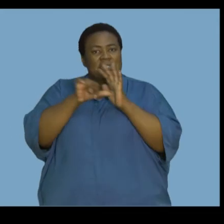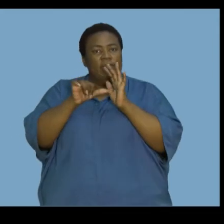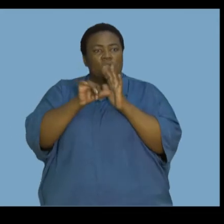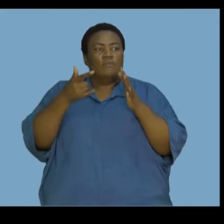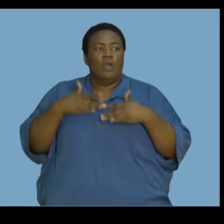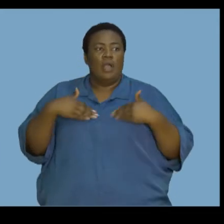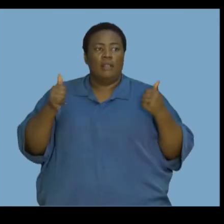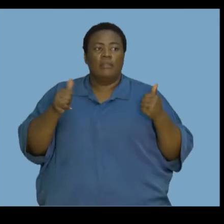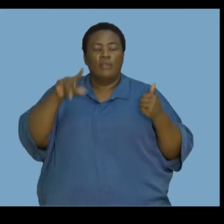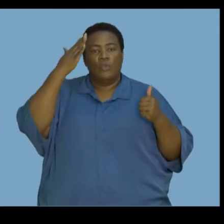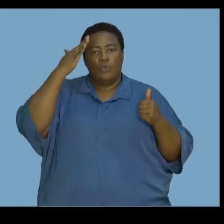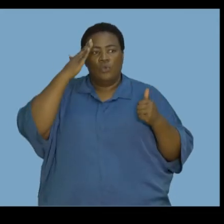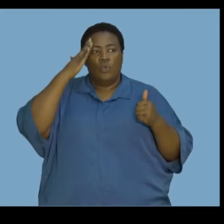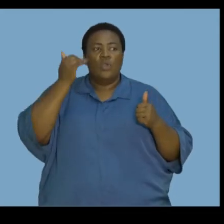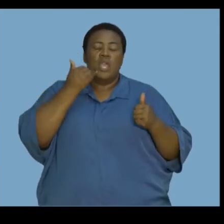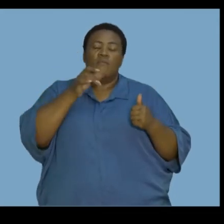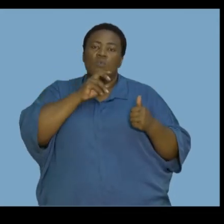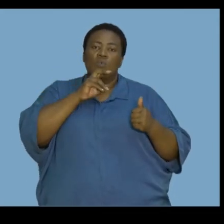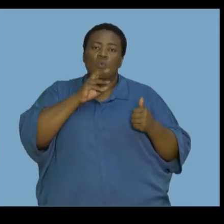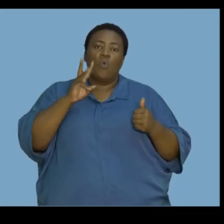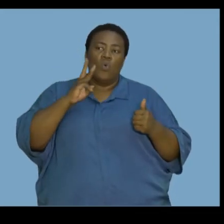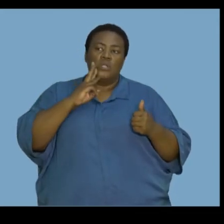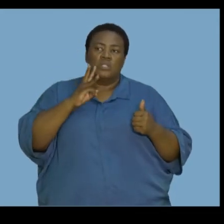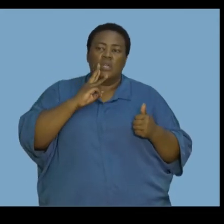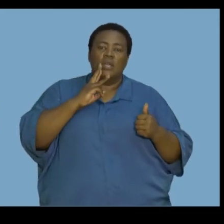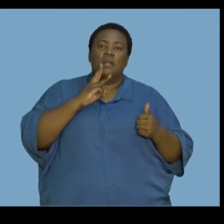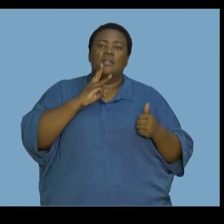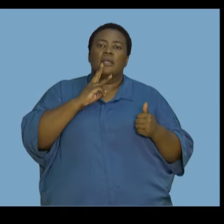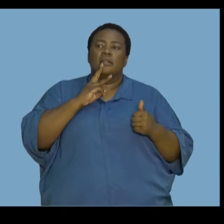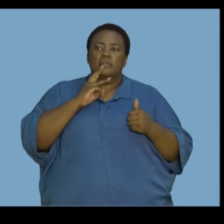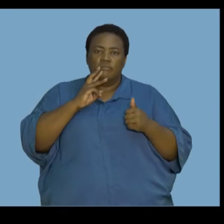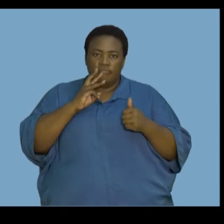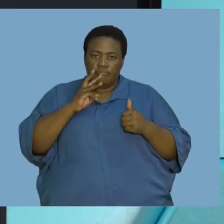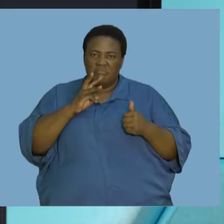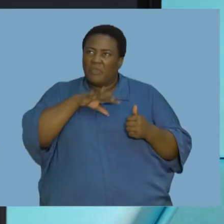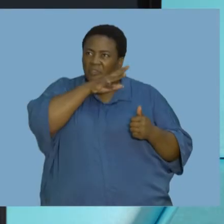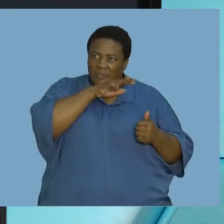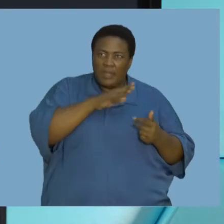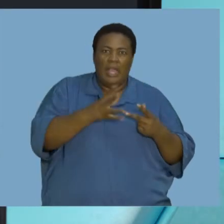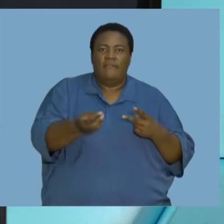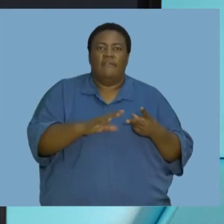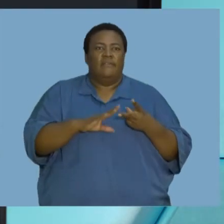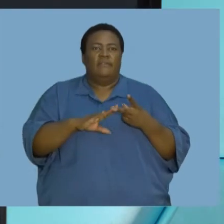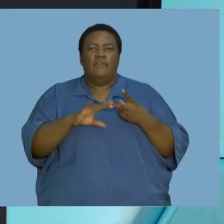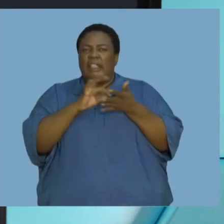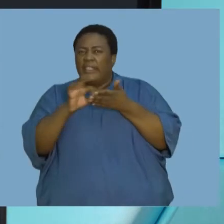important for health and well-being, and you would know that if you're consuming water that has got contaminants and it's